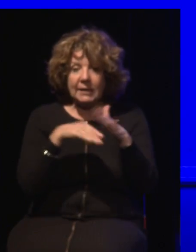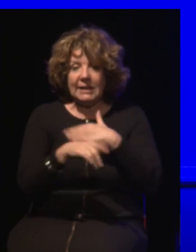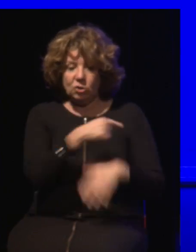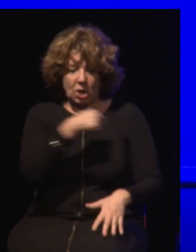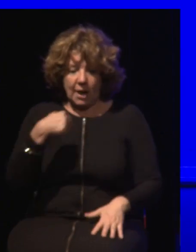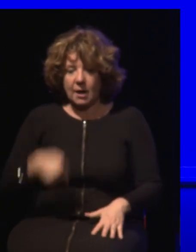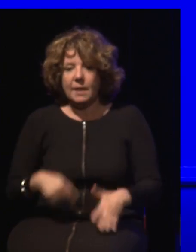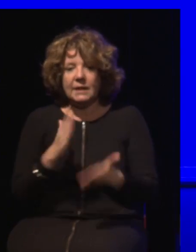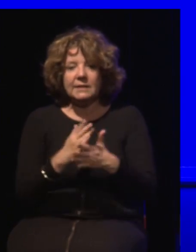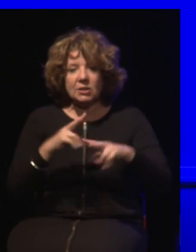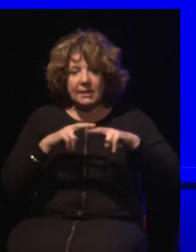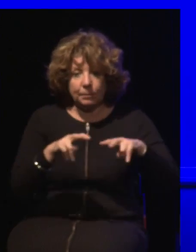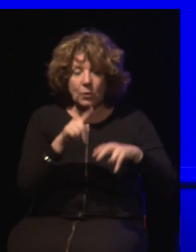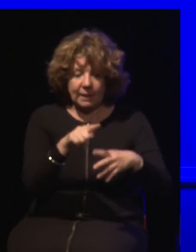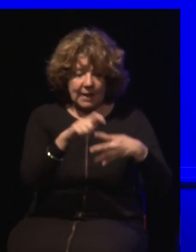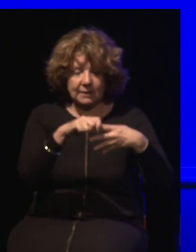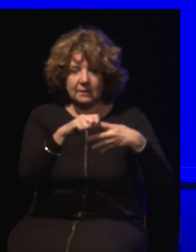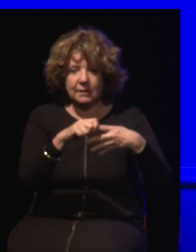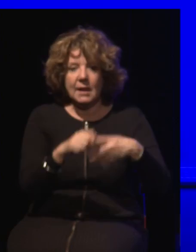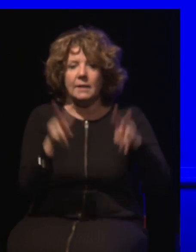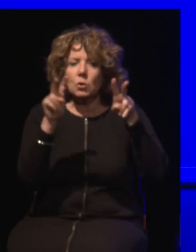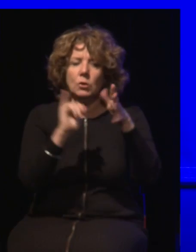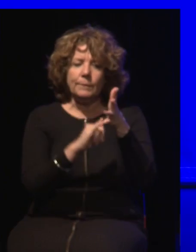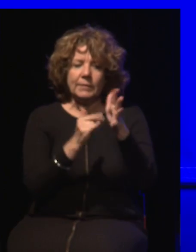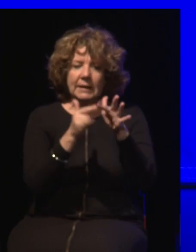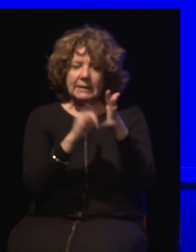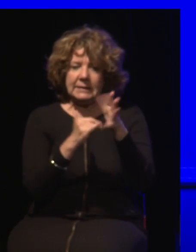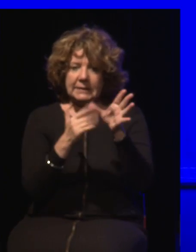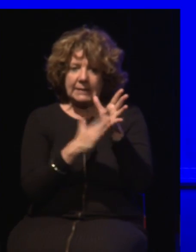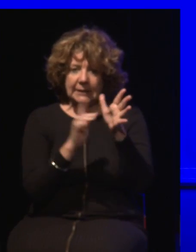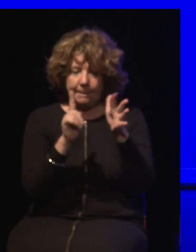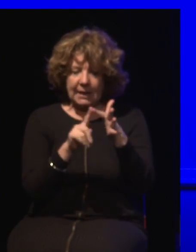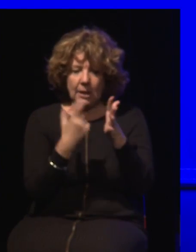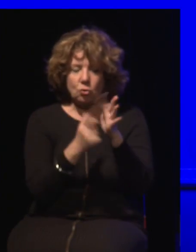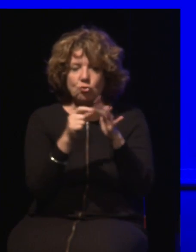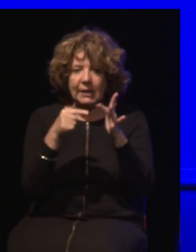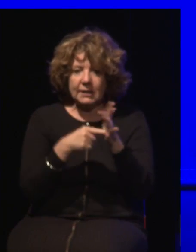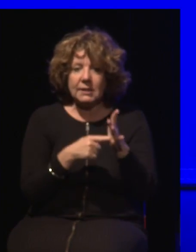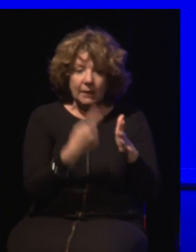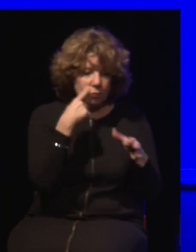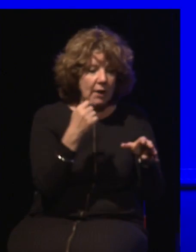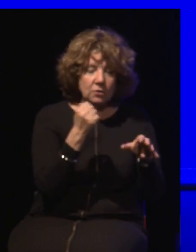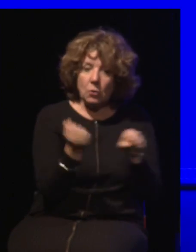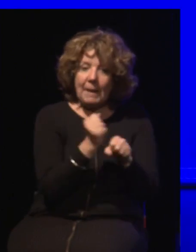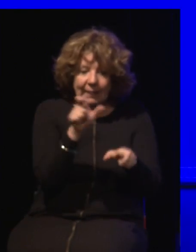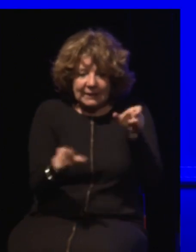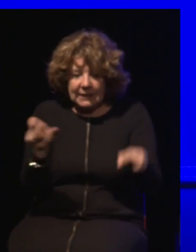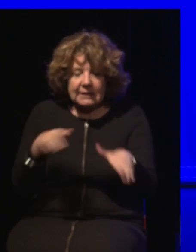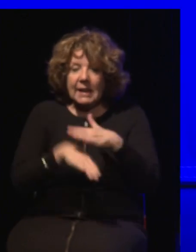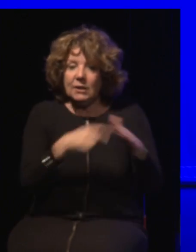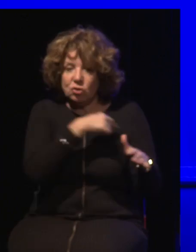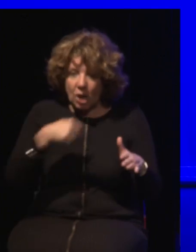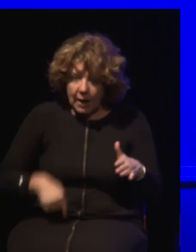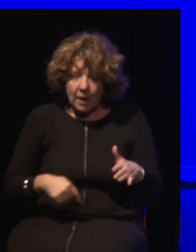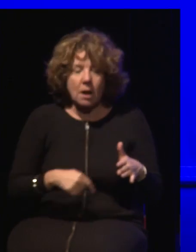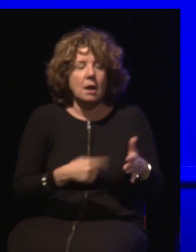Sesame Credit, and it's about gamifying China's citizens. Citizens receive a score based on their social media